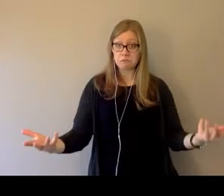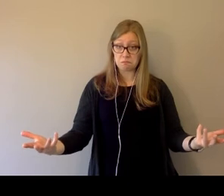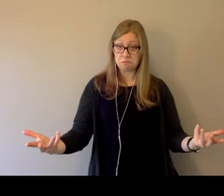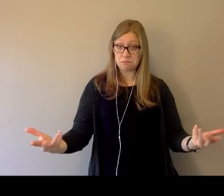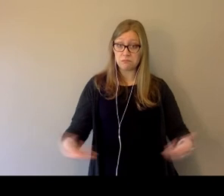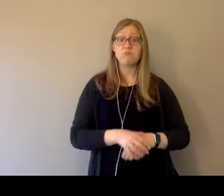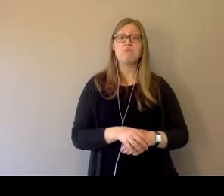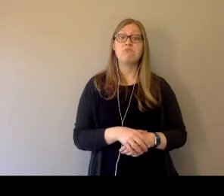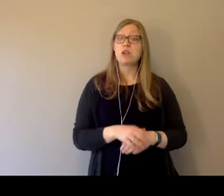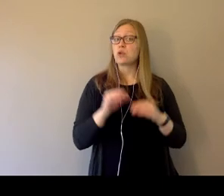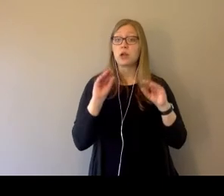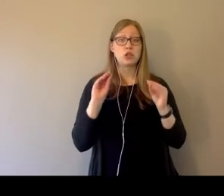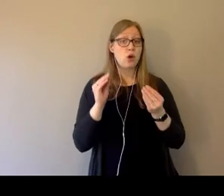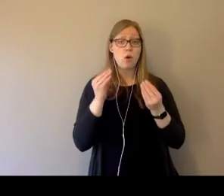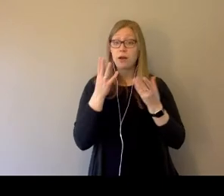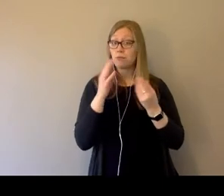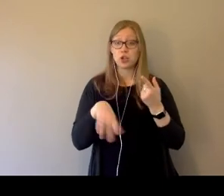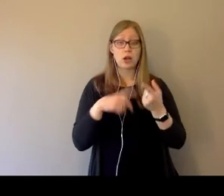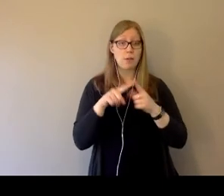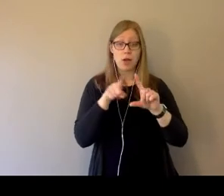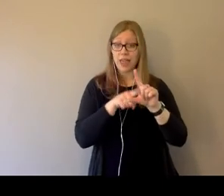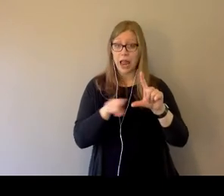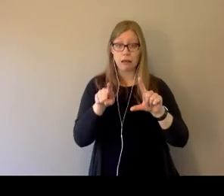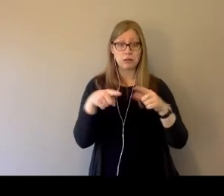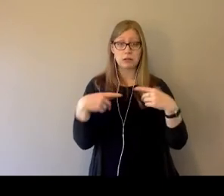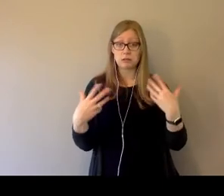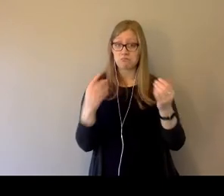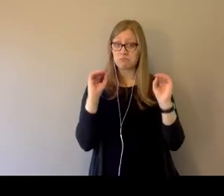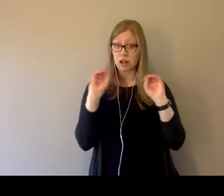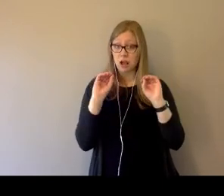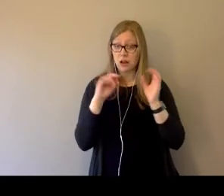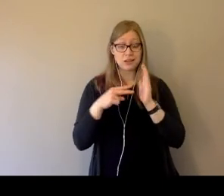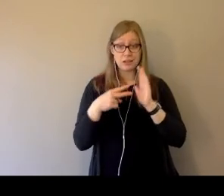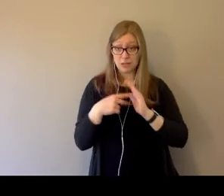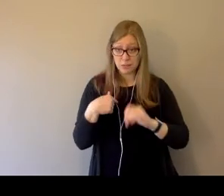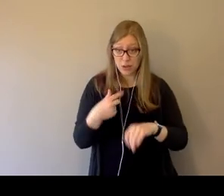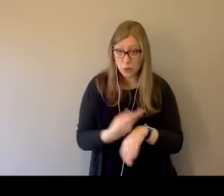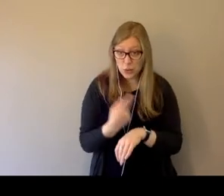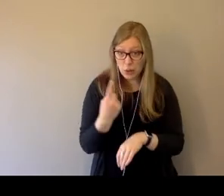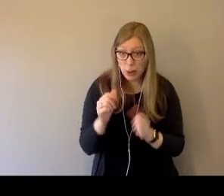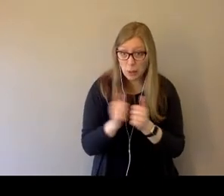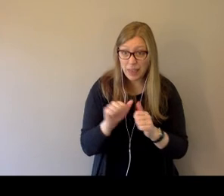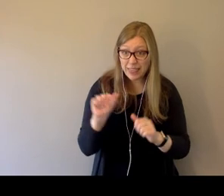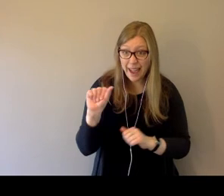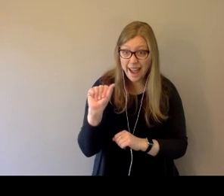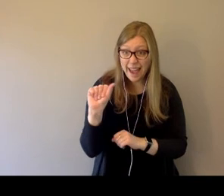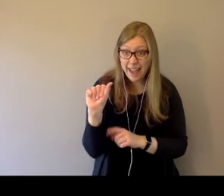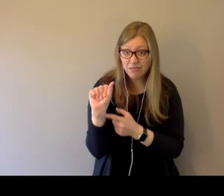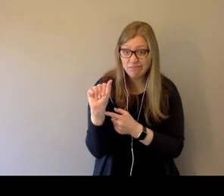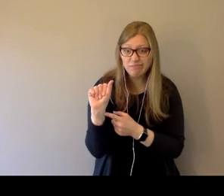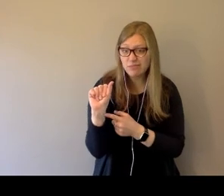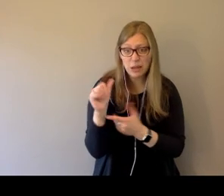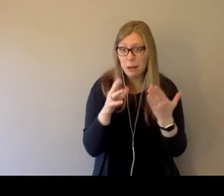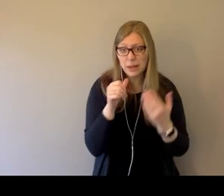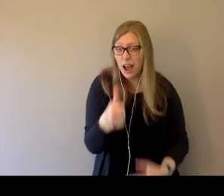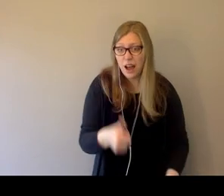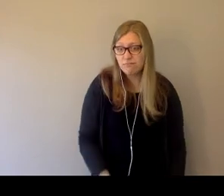So there's no information about what these angles are. So I'm probably not going to use the